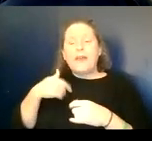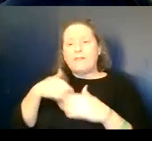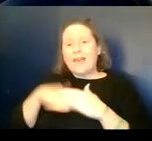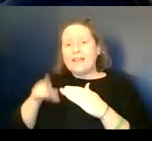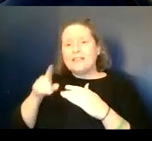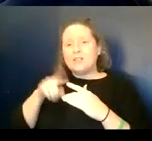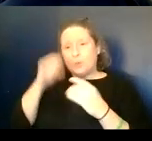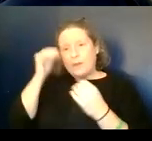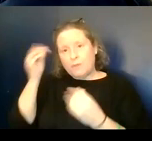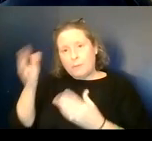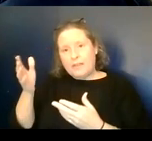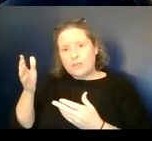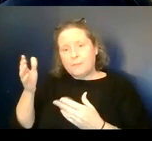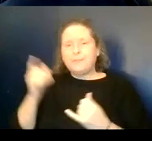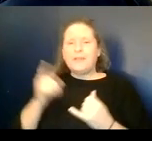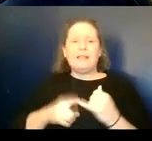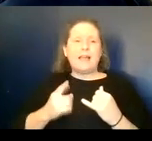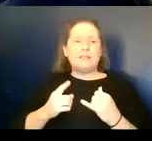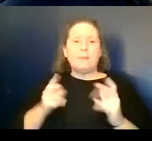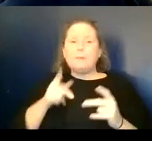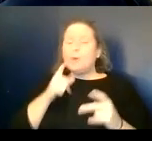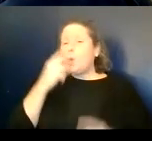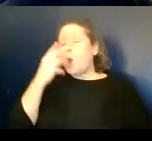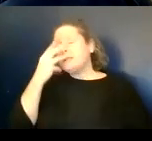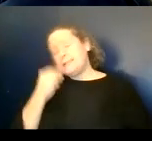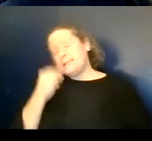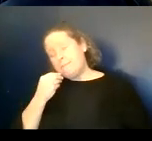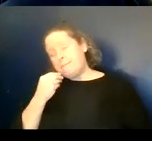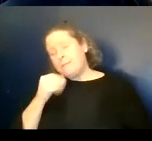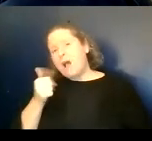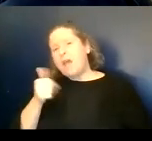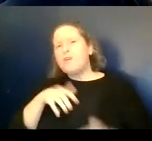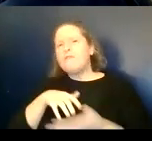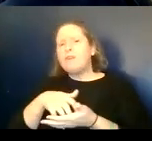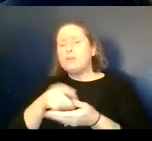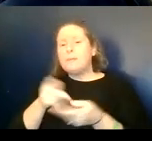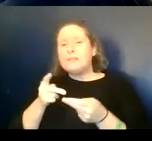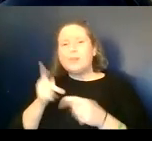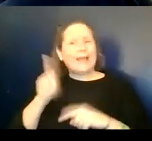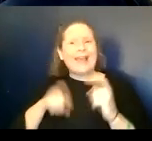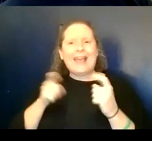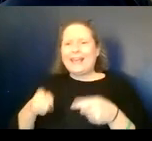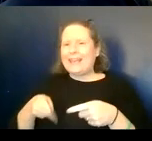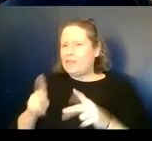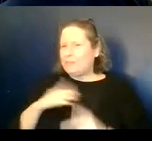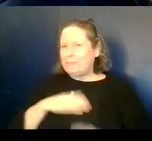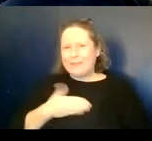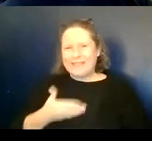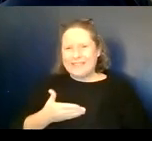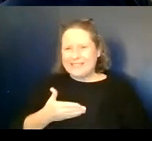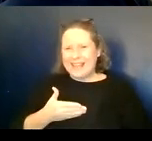And lastly, people who are asleep or in another vulnerable position cannot consent. That should go without saying, right?